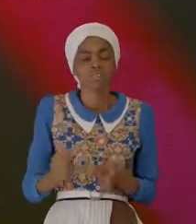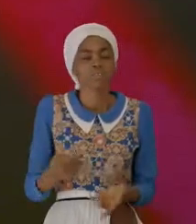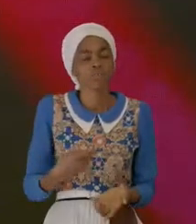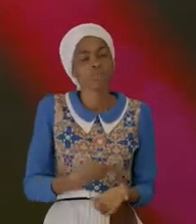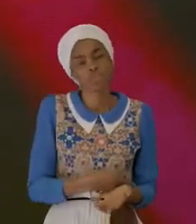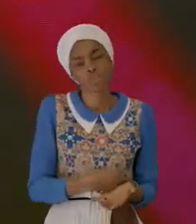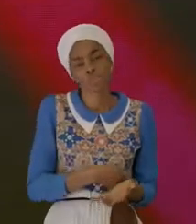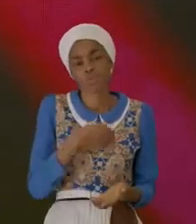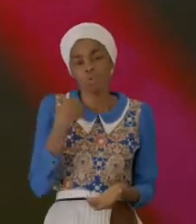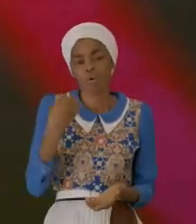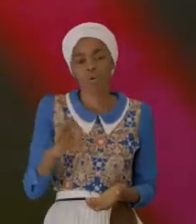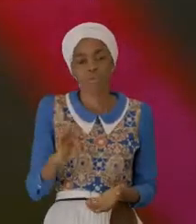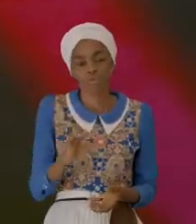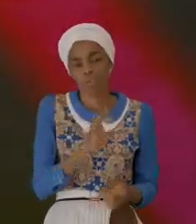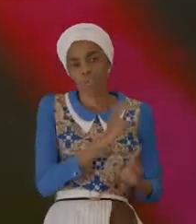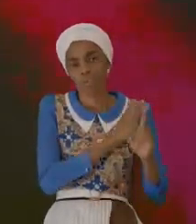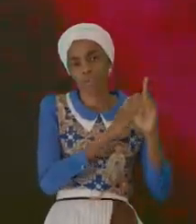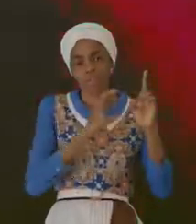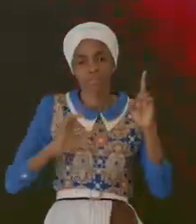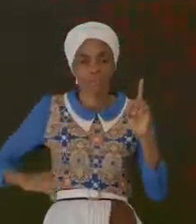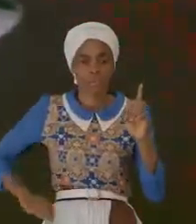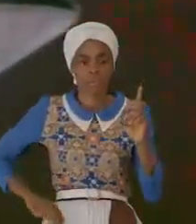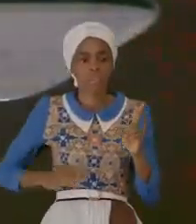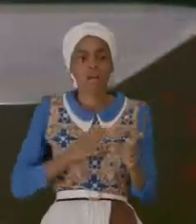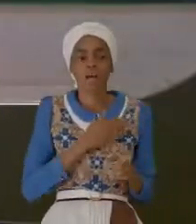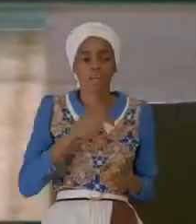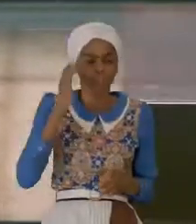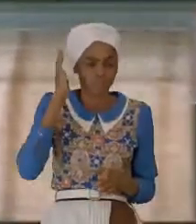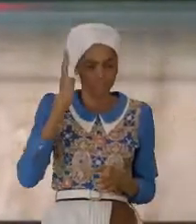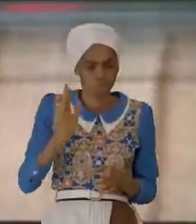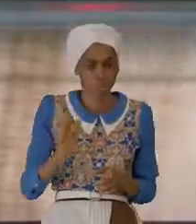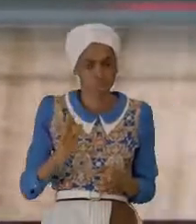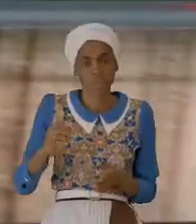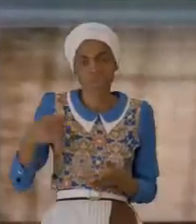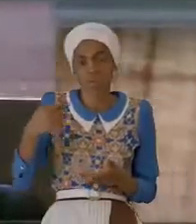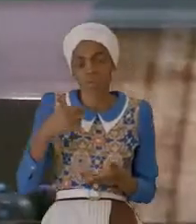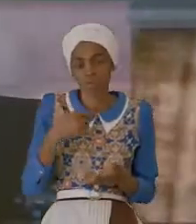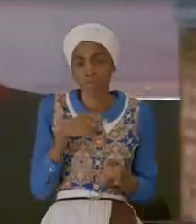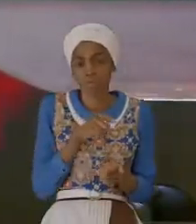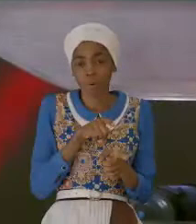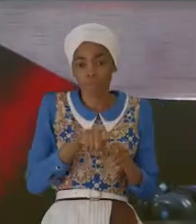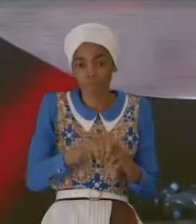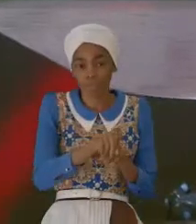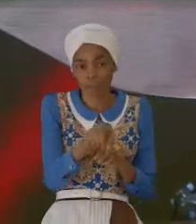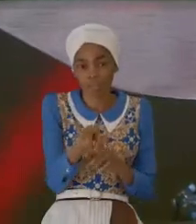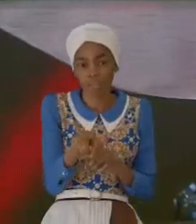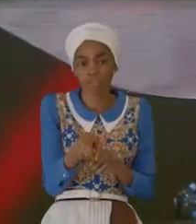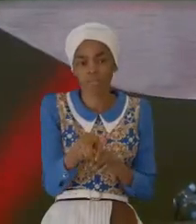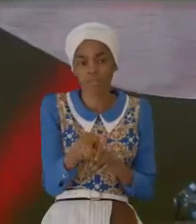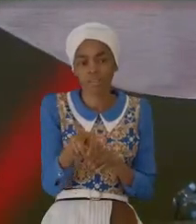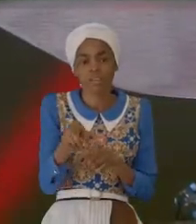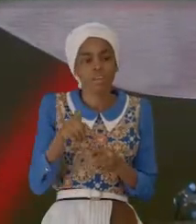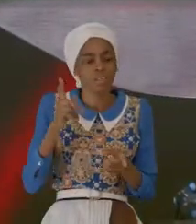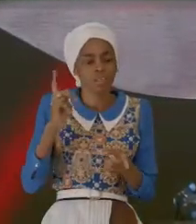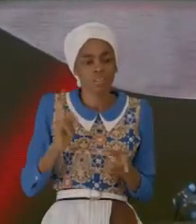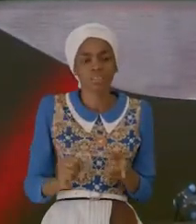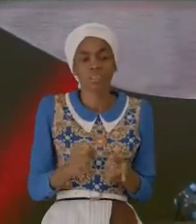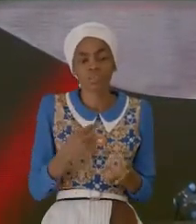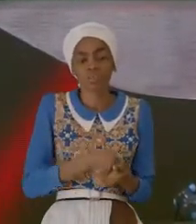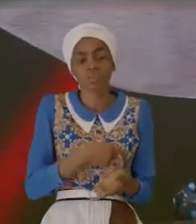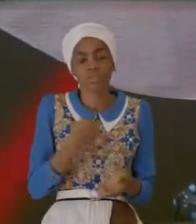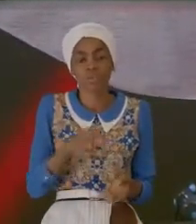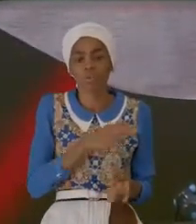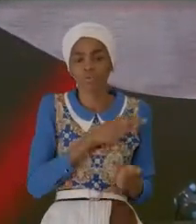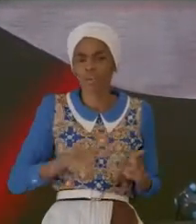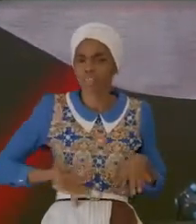of Christ will pervert the gospel of Christ how do they